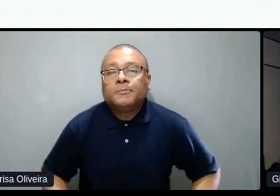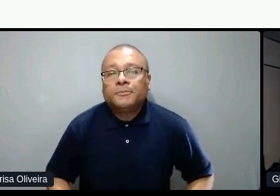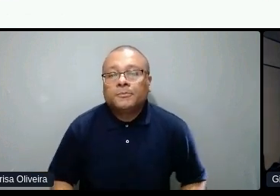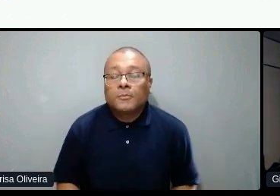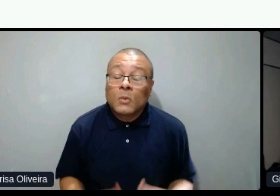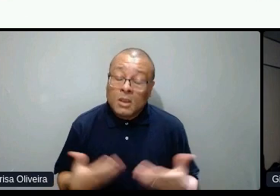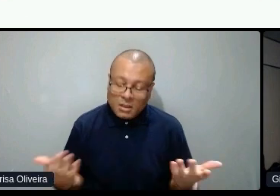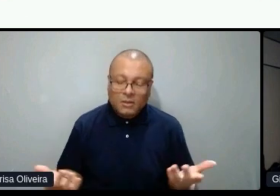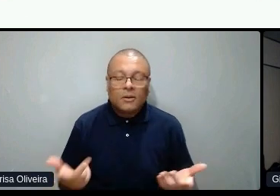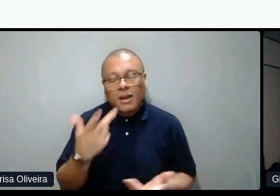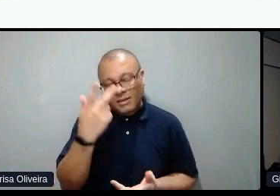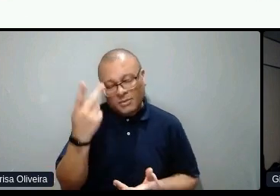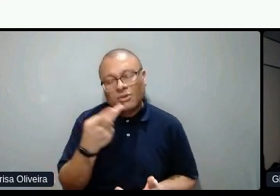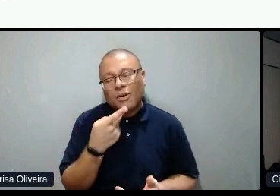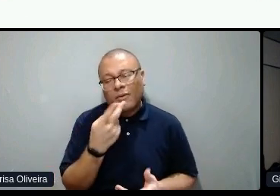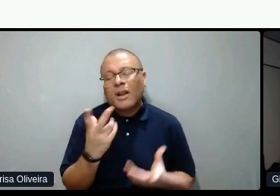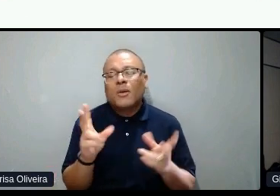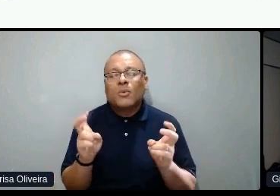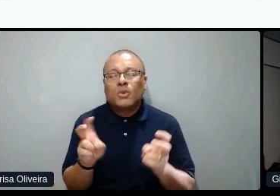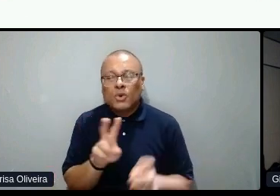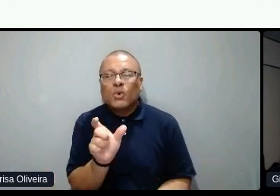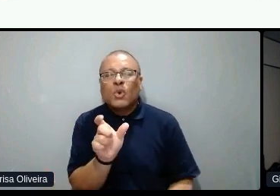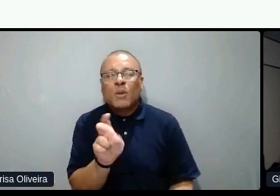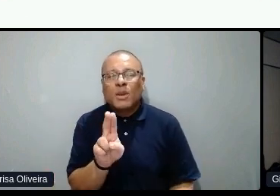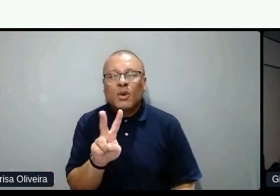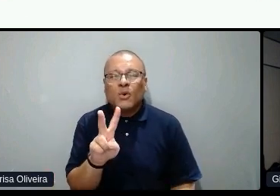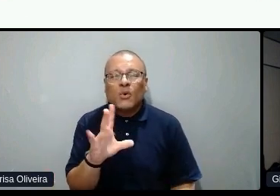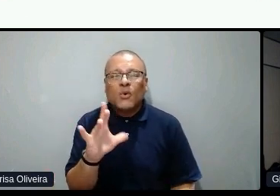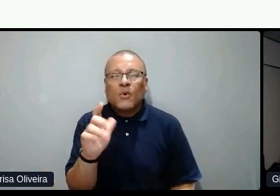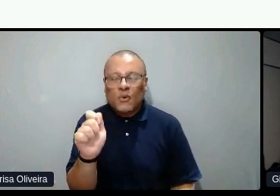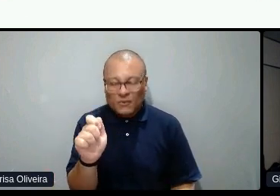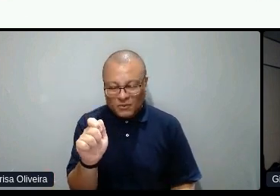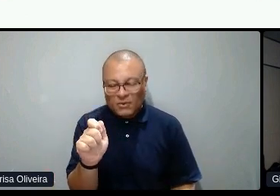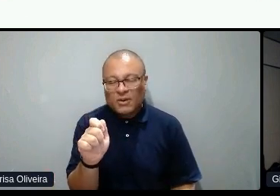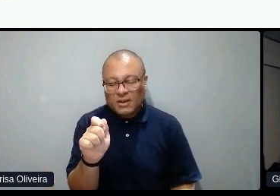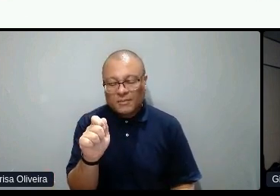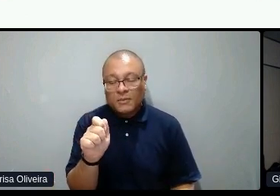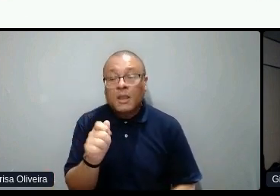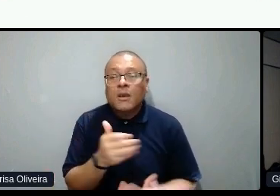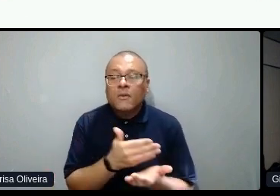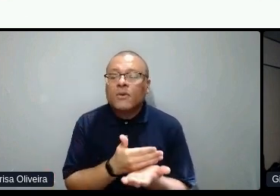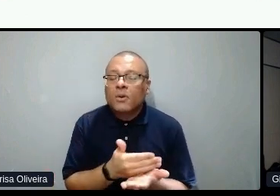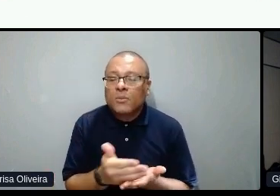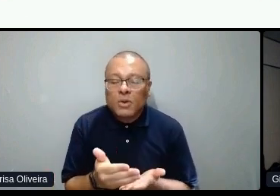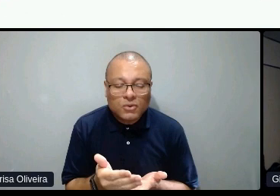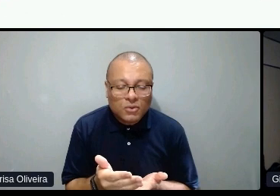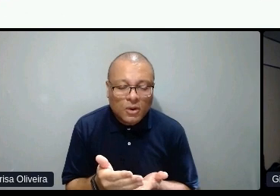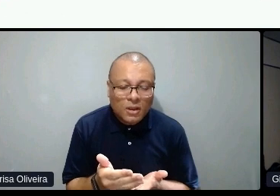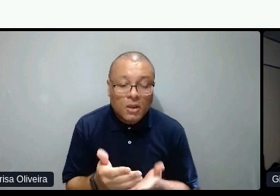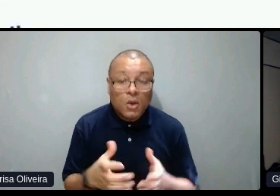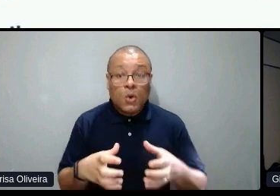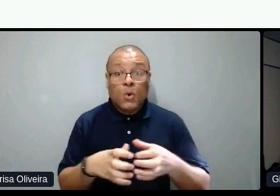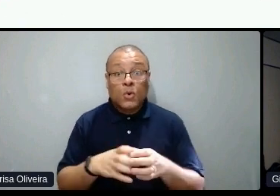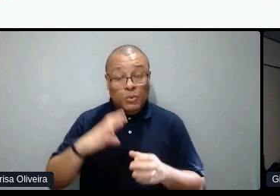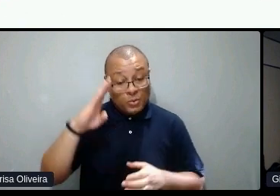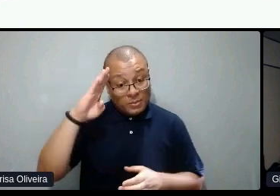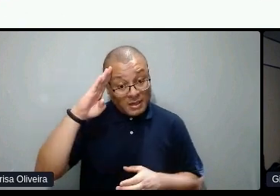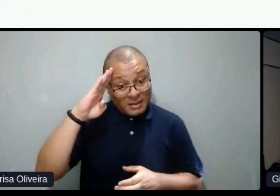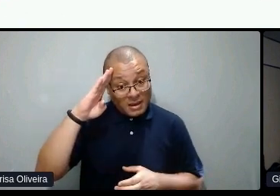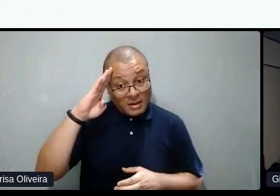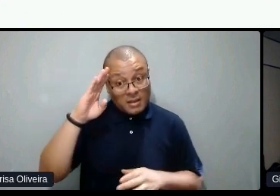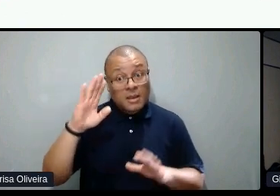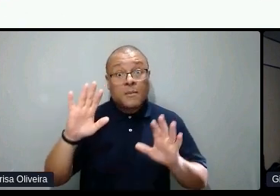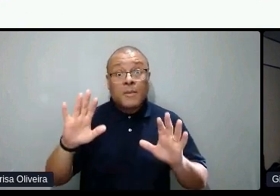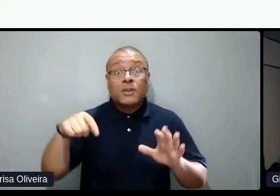So some of you might have heard this term VUCA. It actually started from the military in the US, but is now